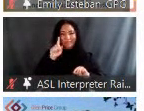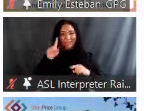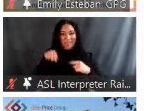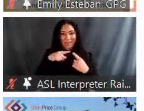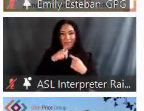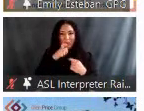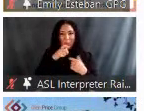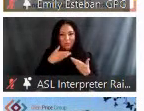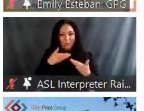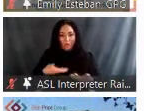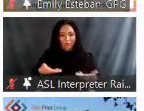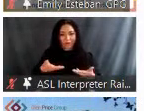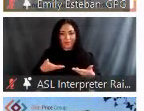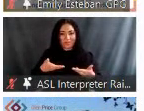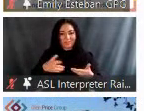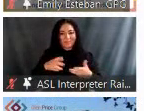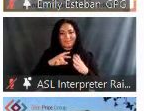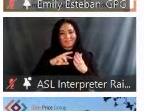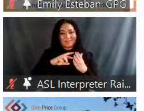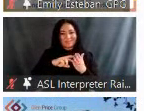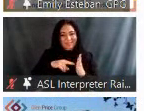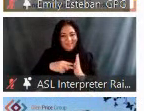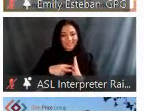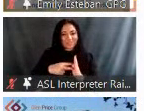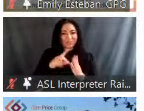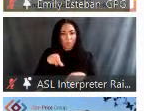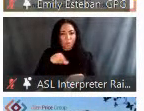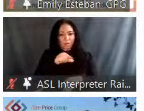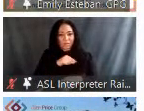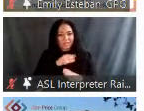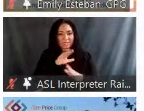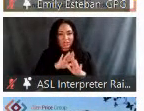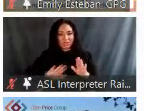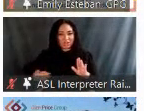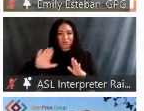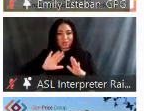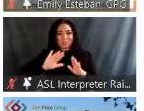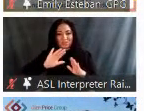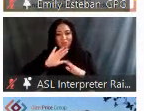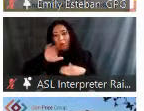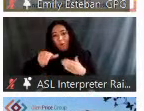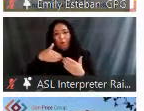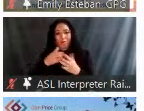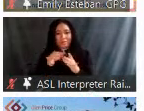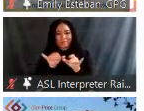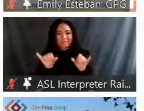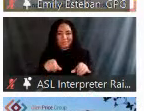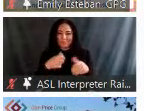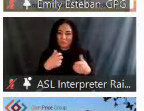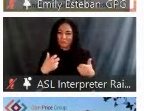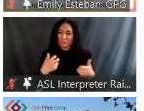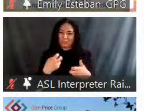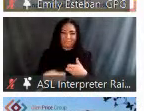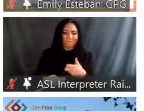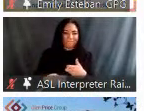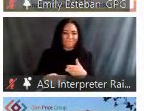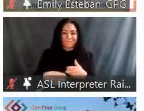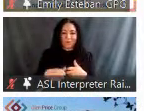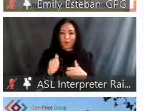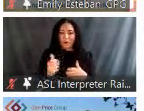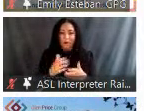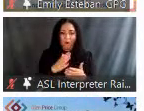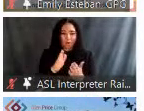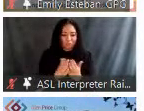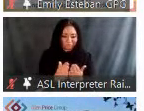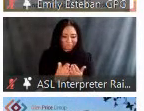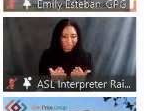The definition of quality across all systems has been one of the toughest things. We try to answer. All the literature review says how difficult it